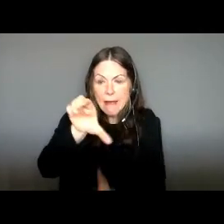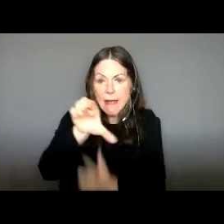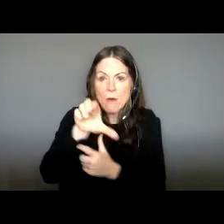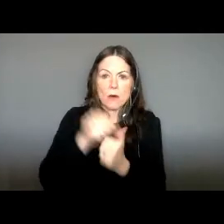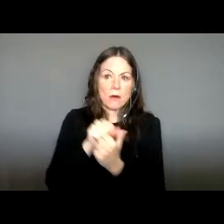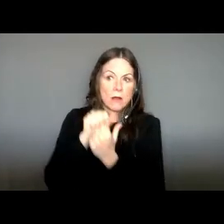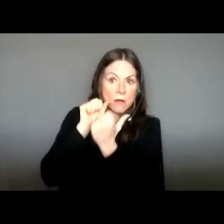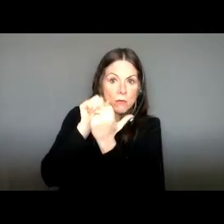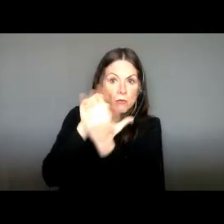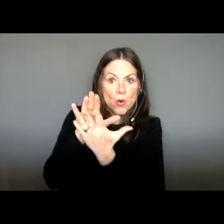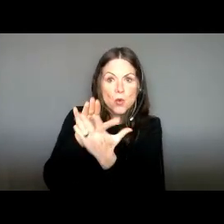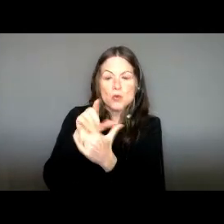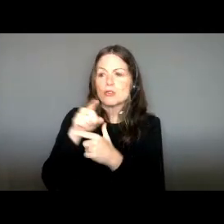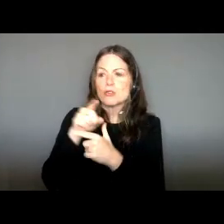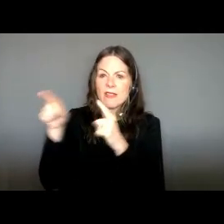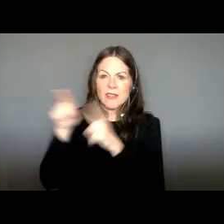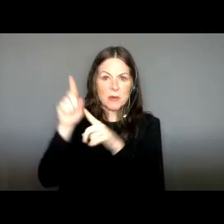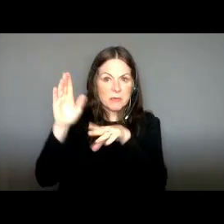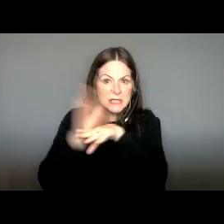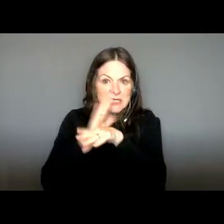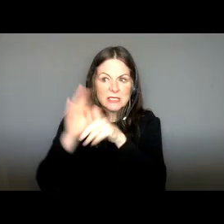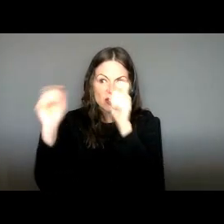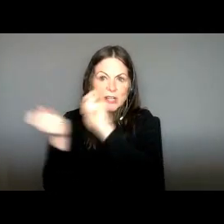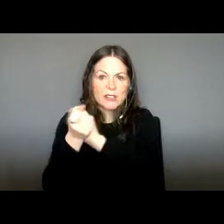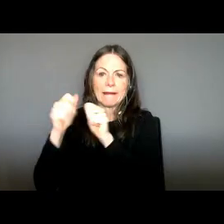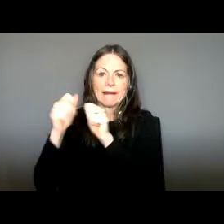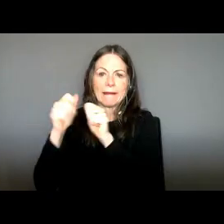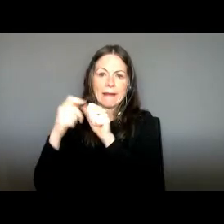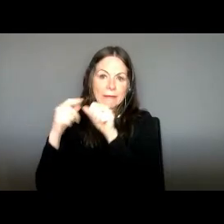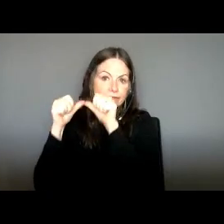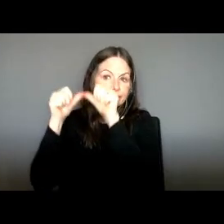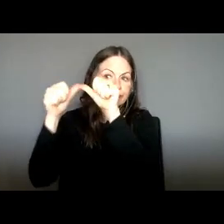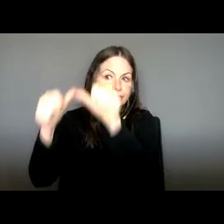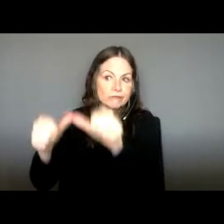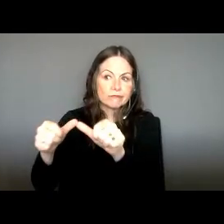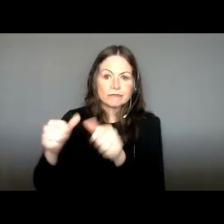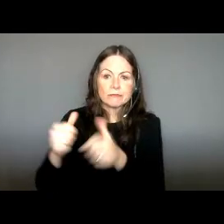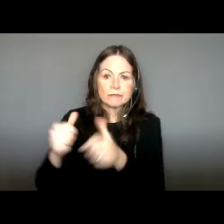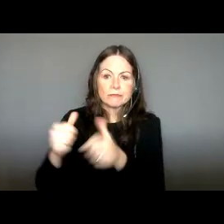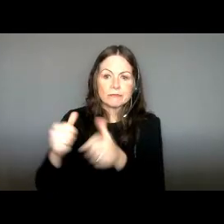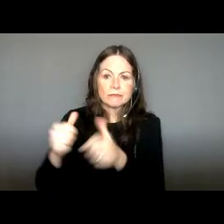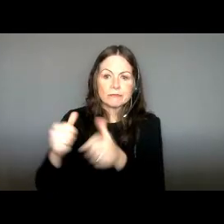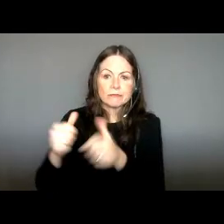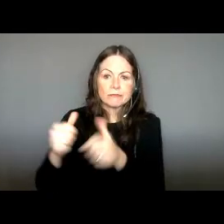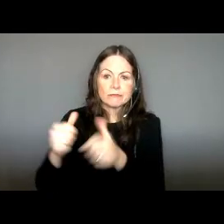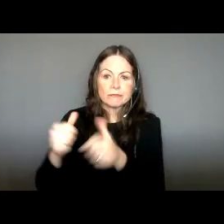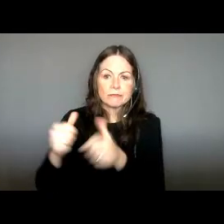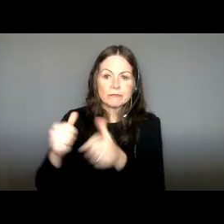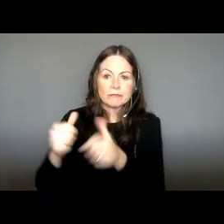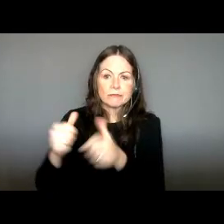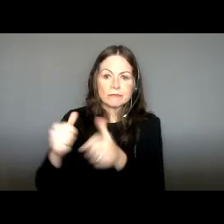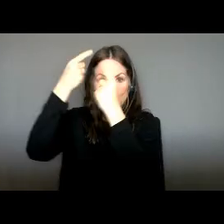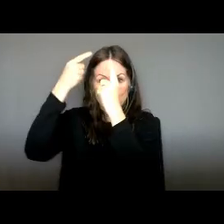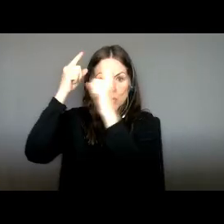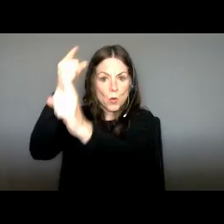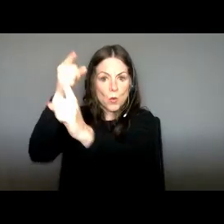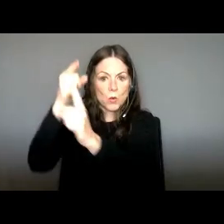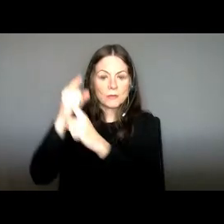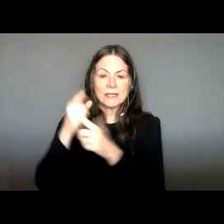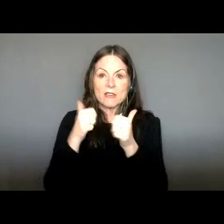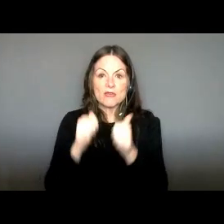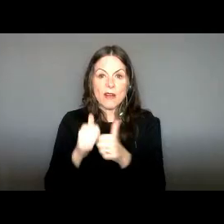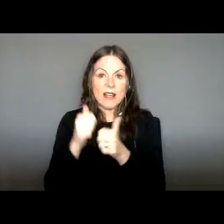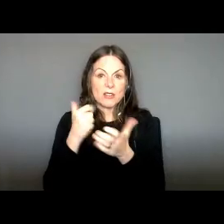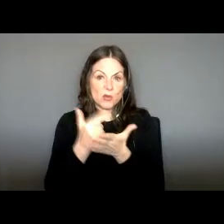their businesses in ways that are sustainable, help them achieve their goals, and tangibly increase the financial well-being of